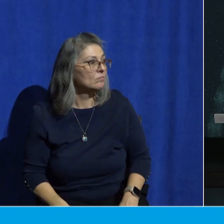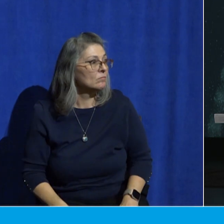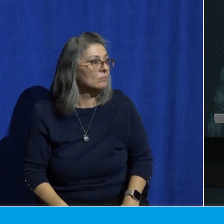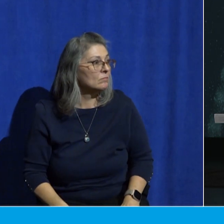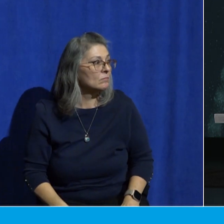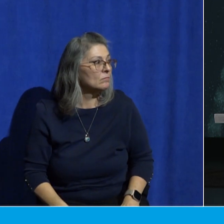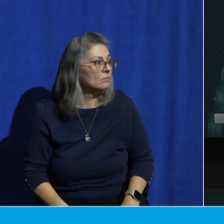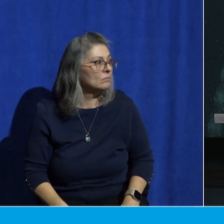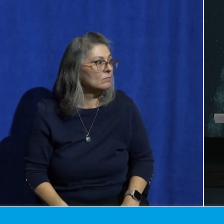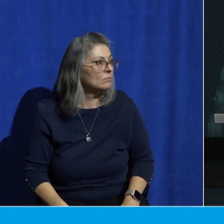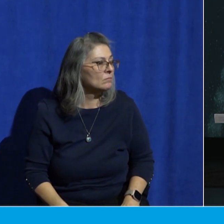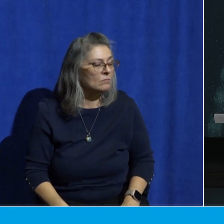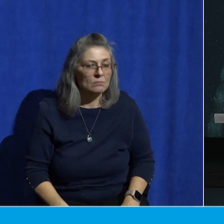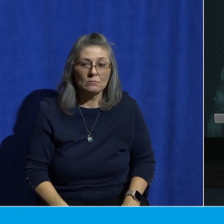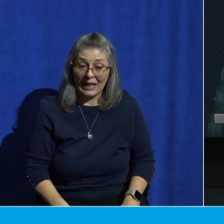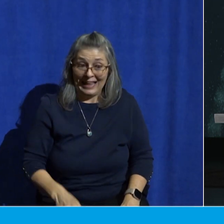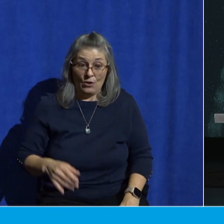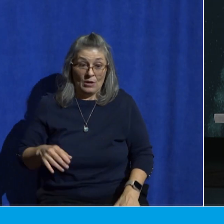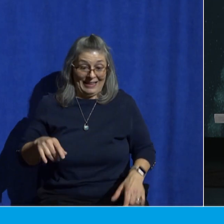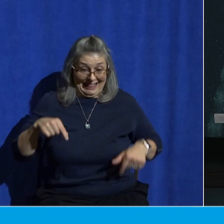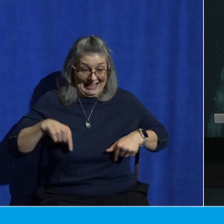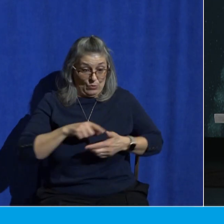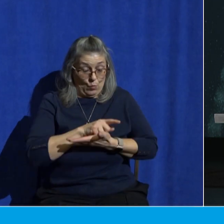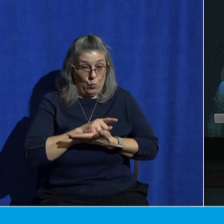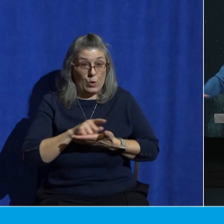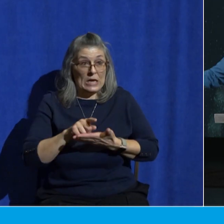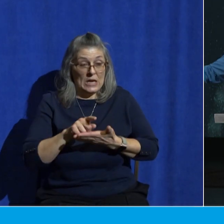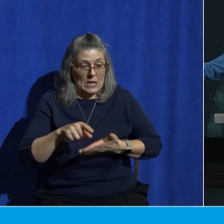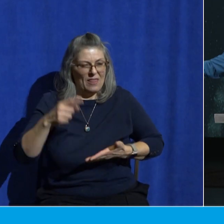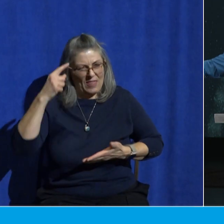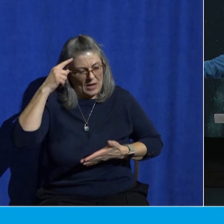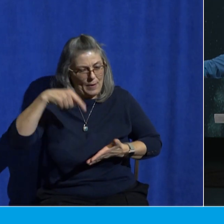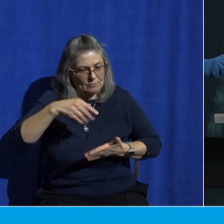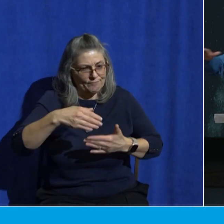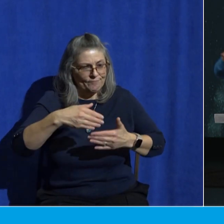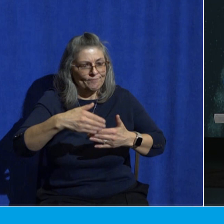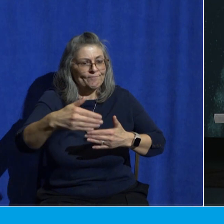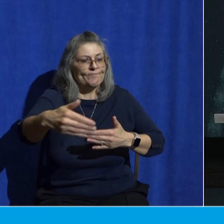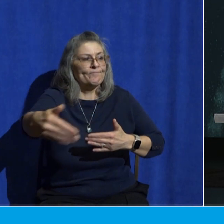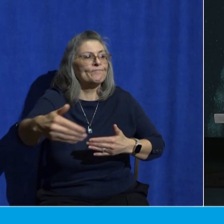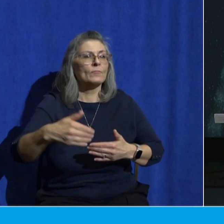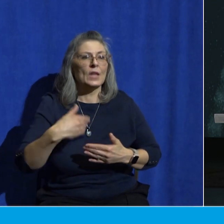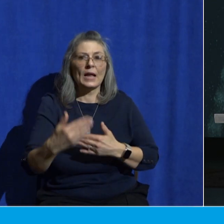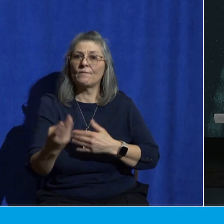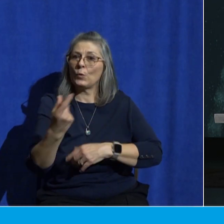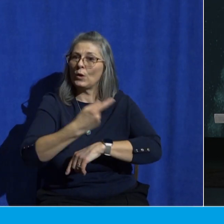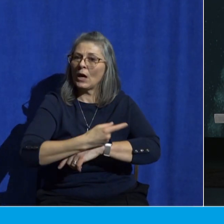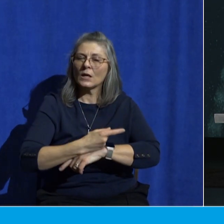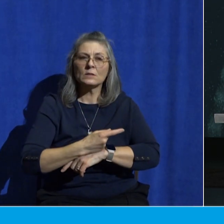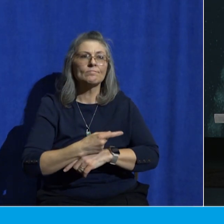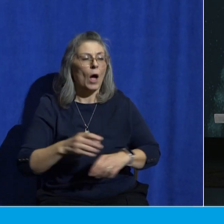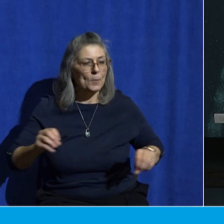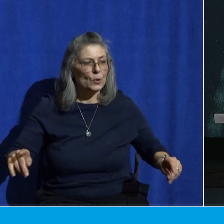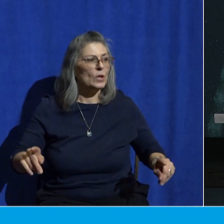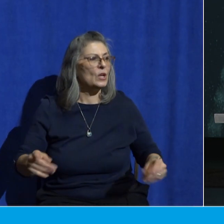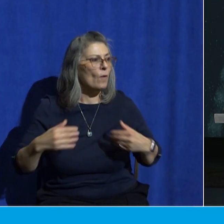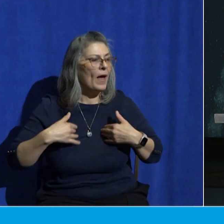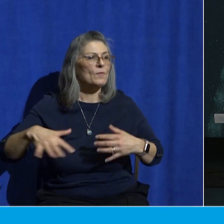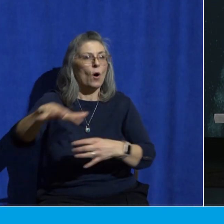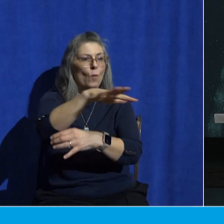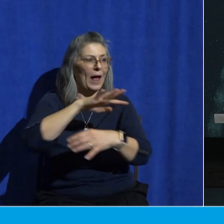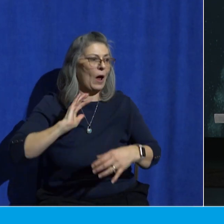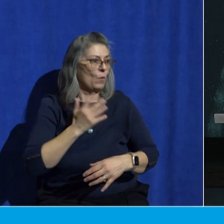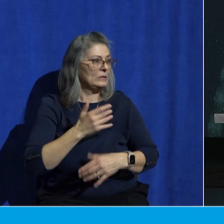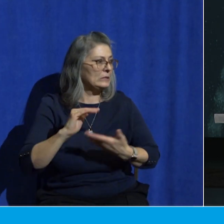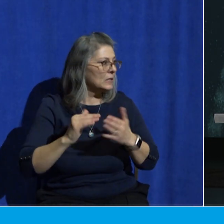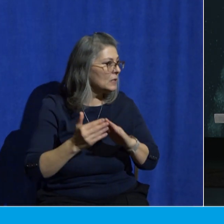in ways that lead us just this week, and the opportunities we have all over the city to share Jesus or invite